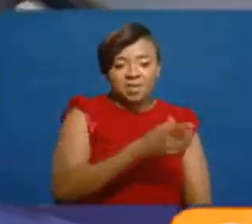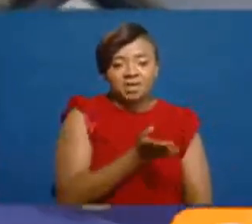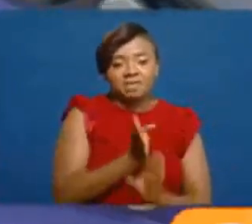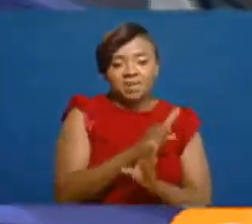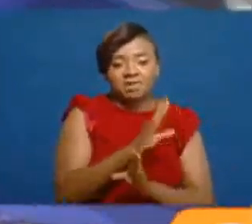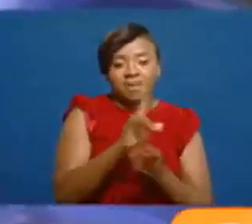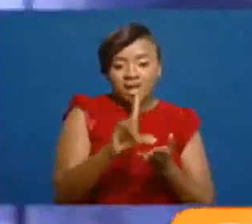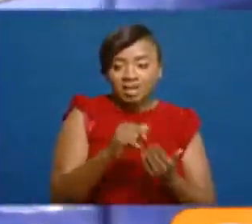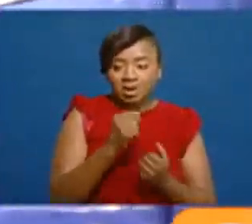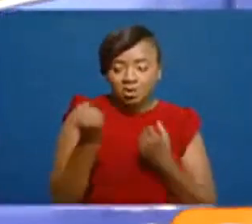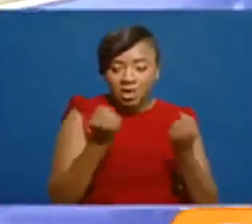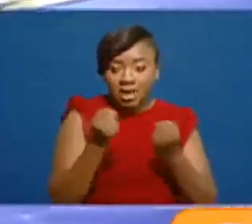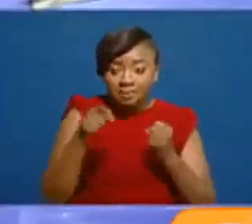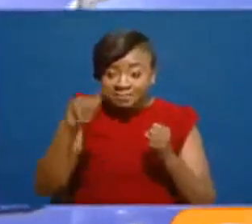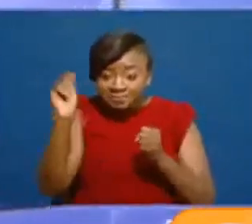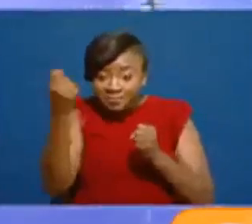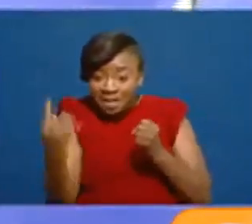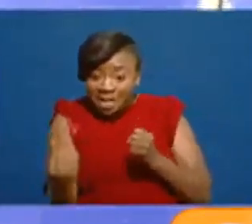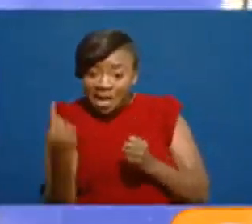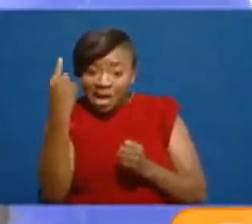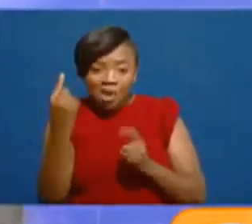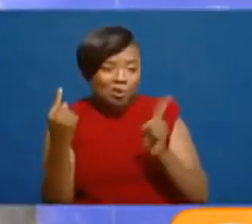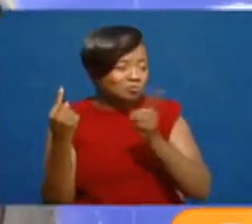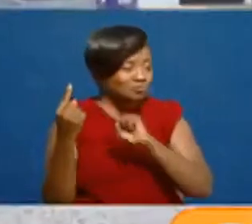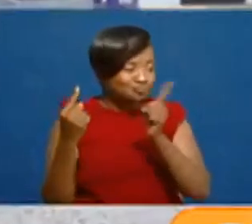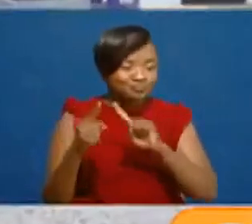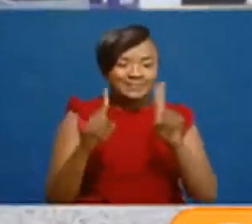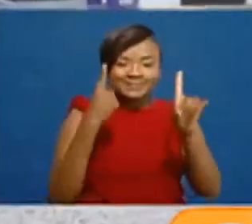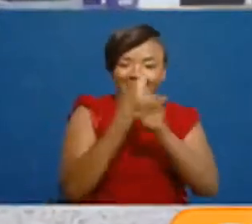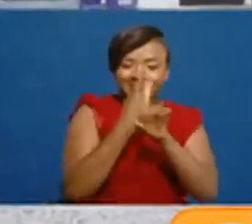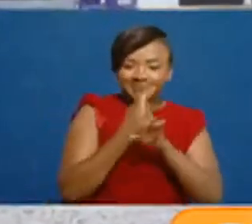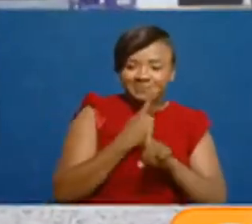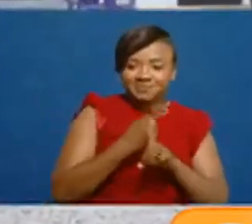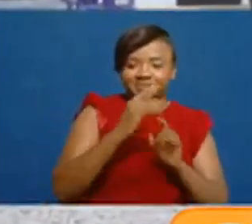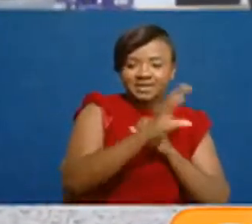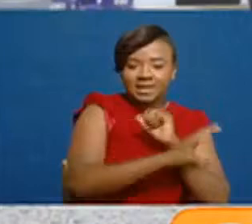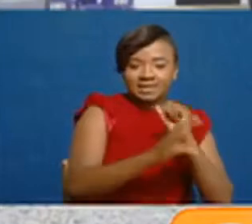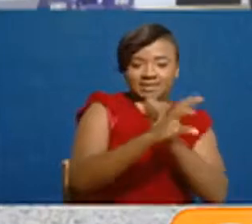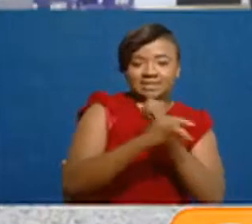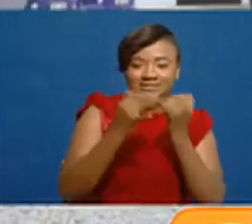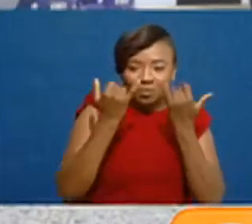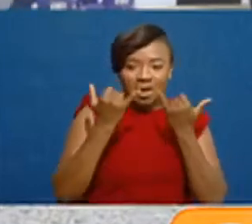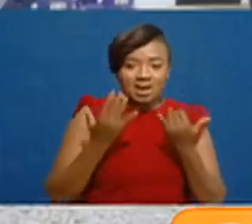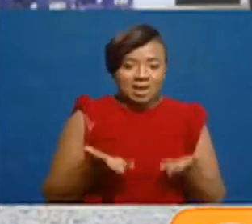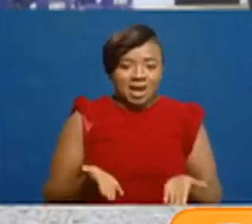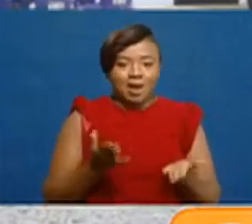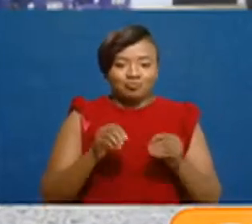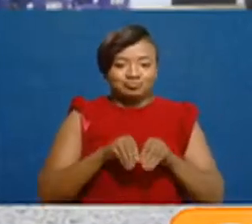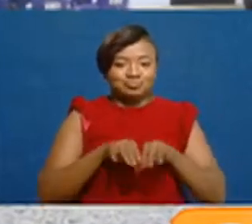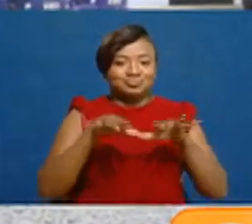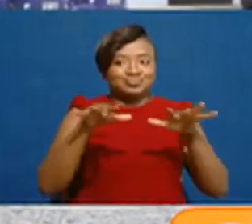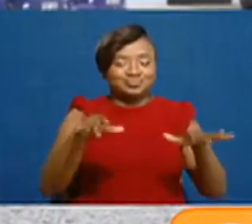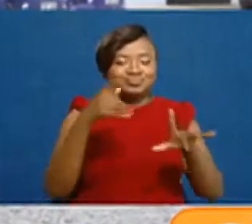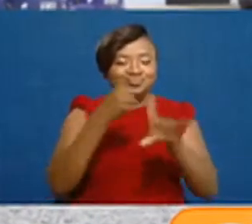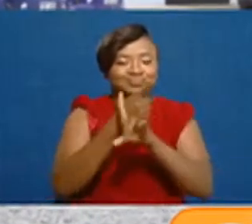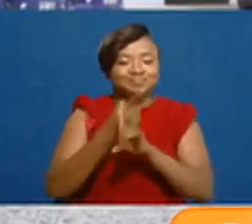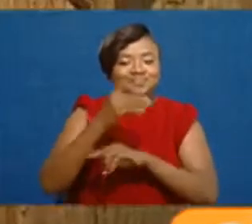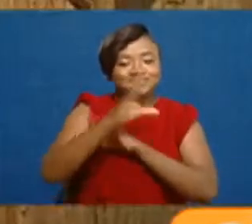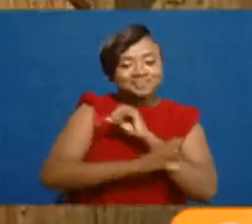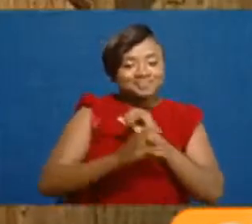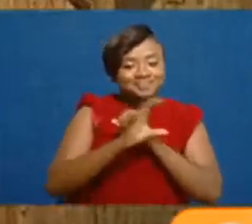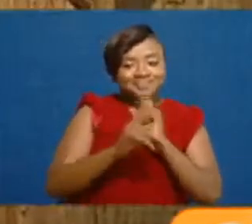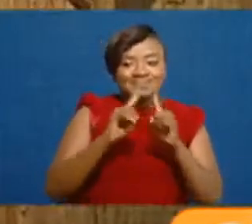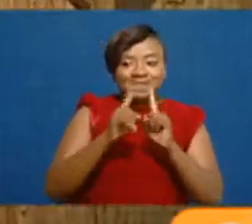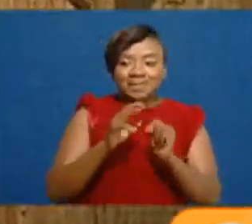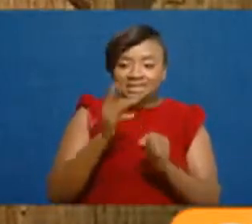It is not just Kenya that is embracing electric vehicles, as they are growing in popularity in several countries. Reports indicating